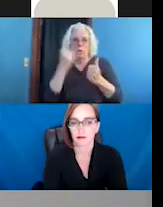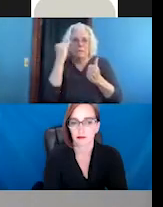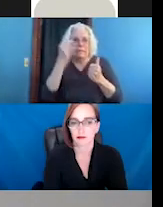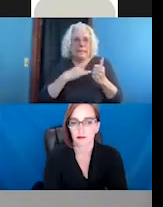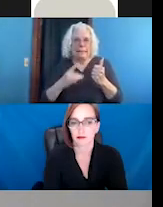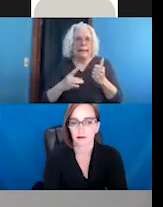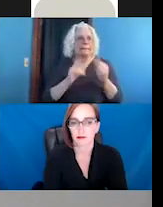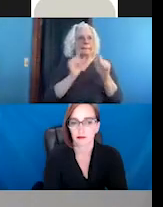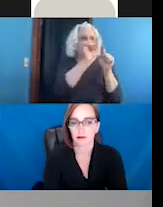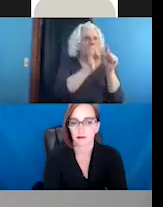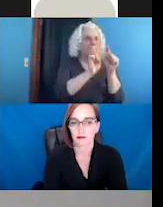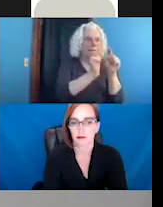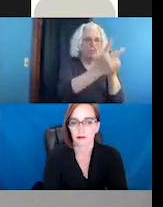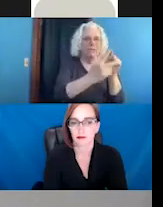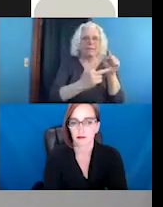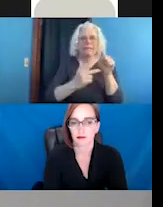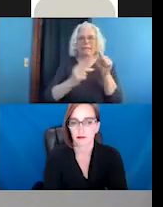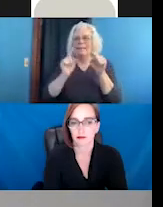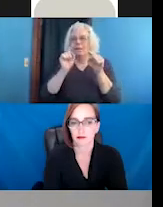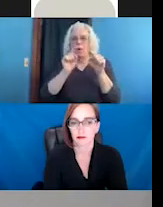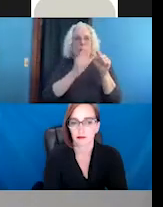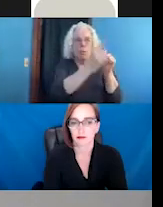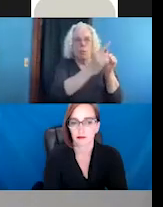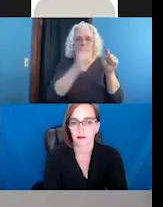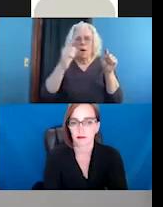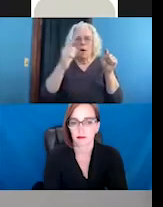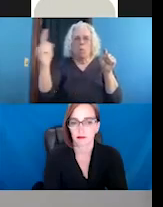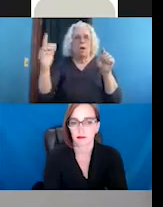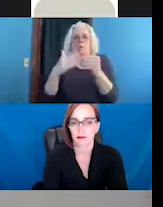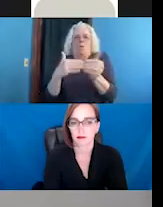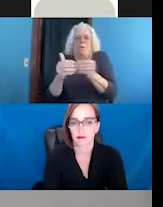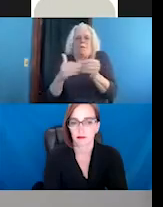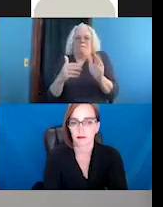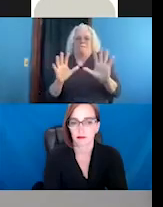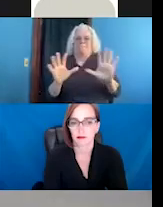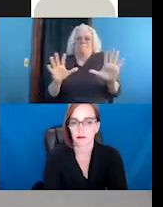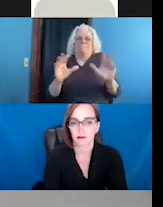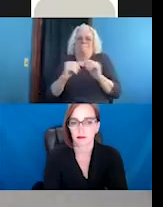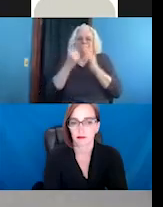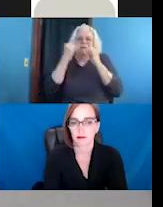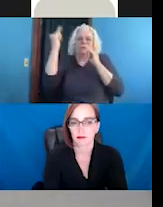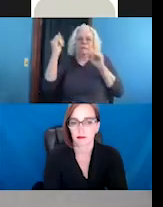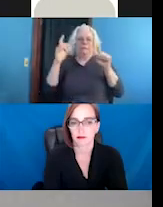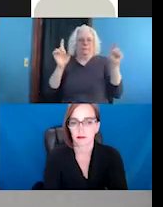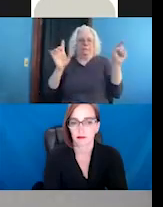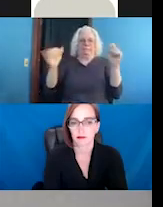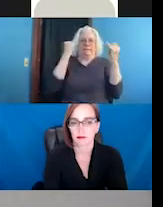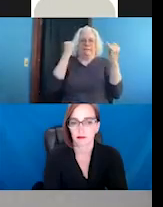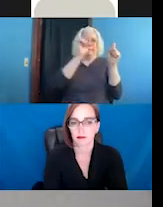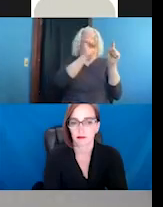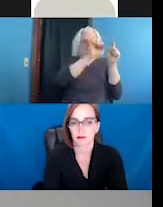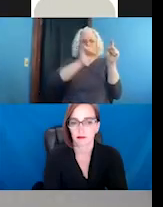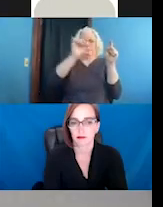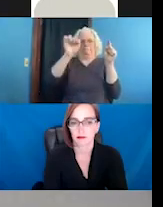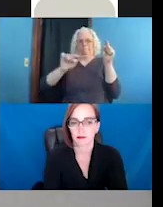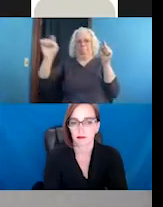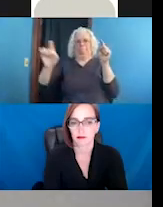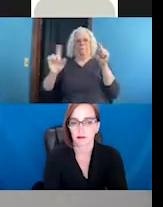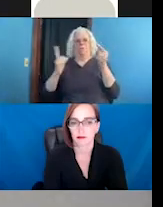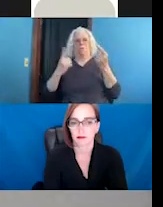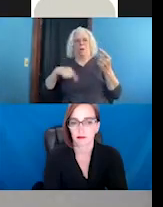1 on 4. Just a way to just start to identify kind of consensus and where